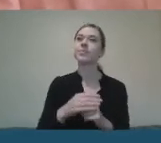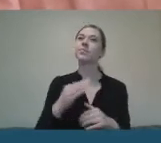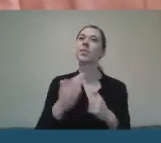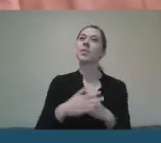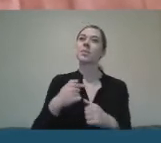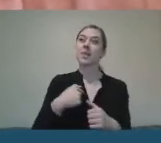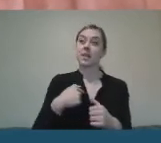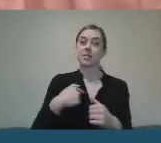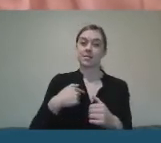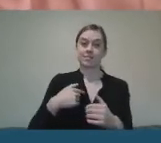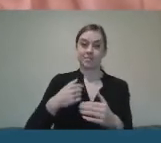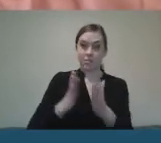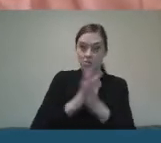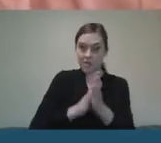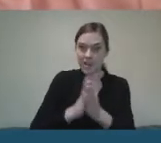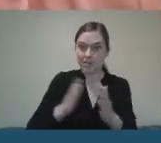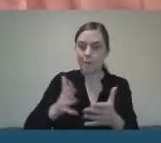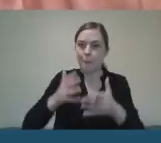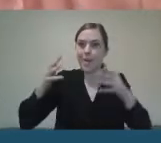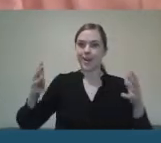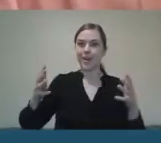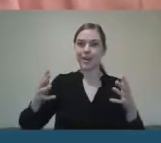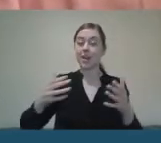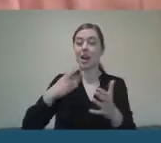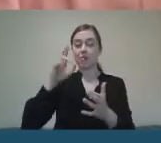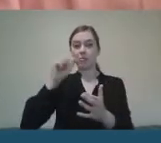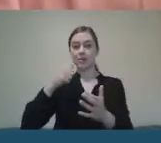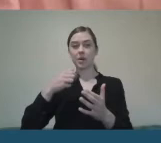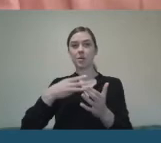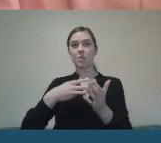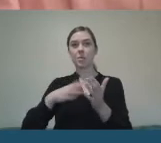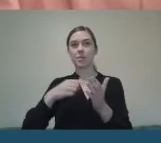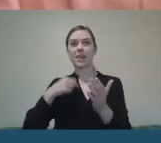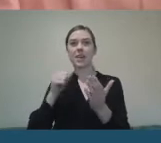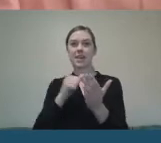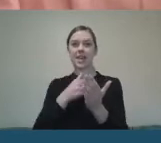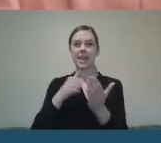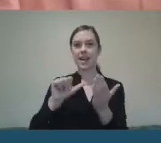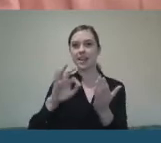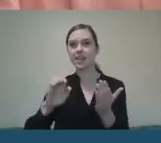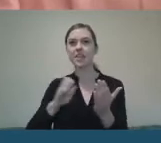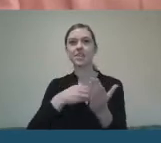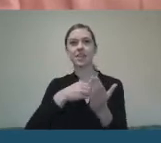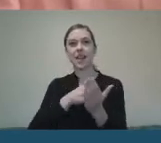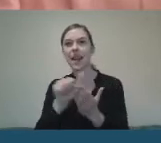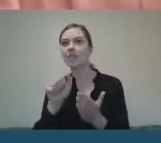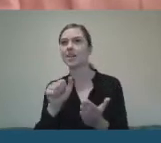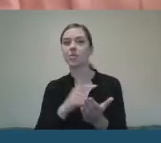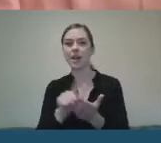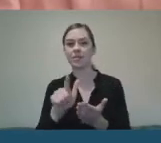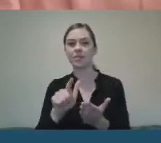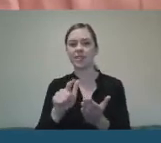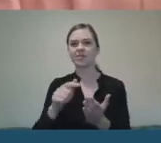when I was younger. Like, I remember when I was about 10 or 11 years old, like, you were just brought into like a GA hall and you were just told to kind of play